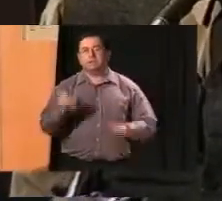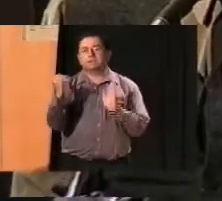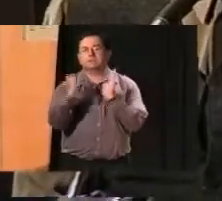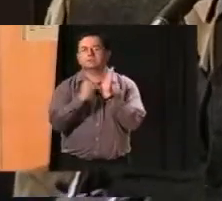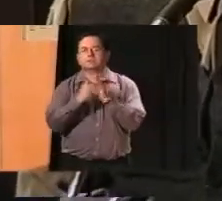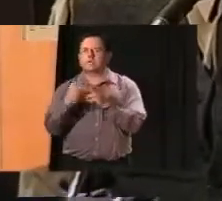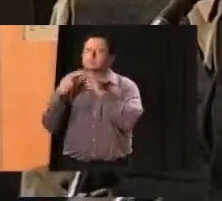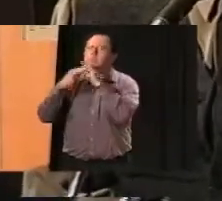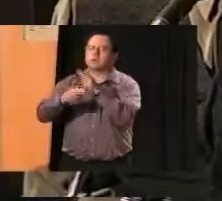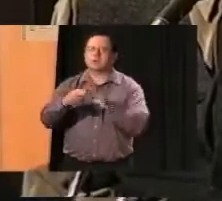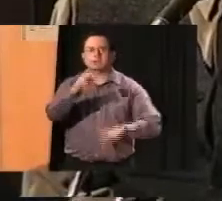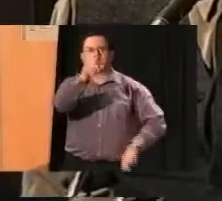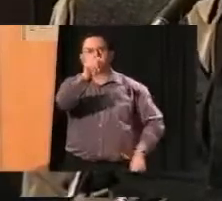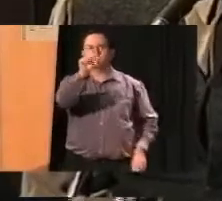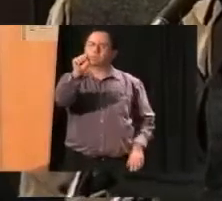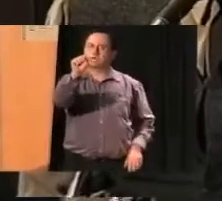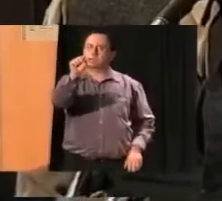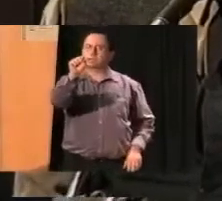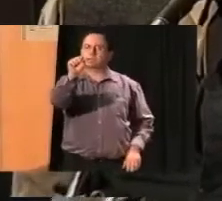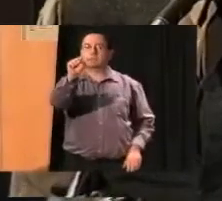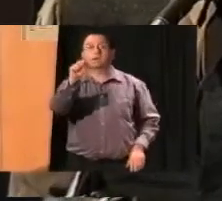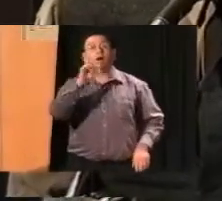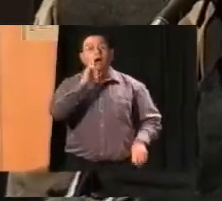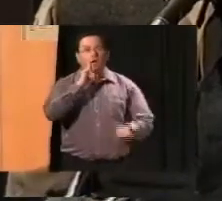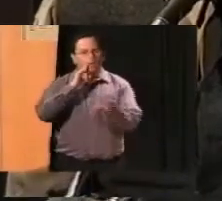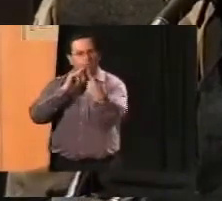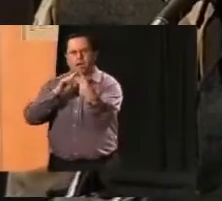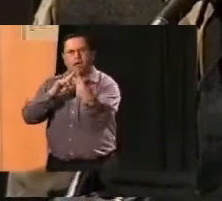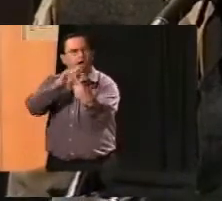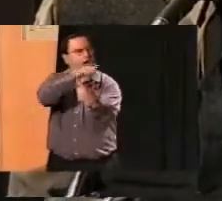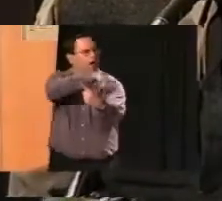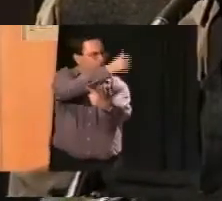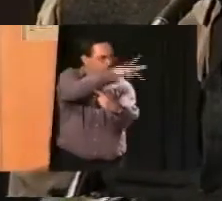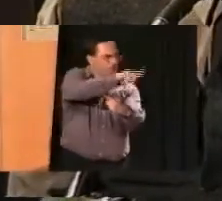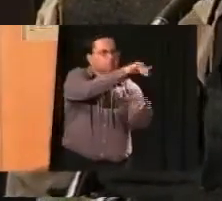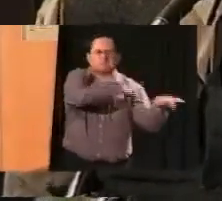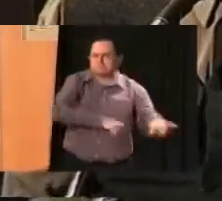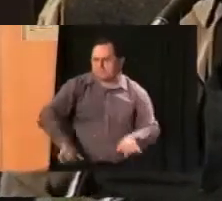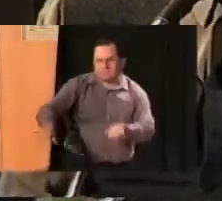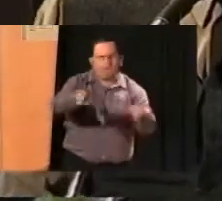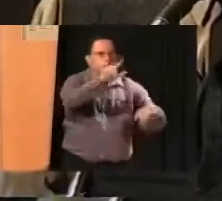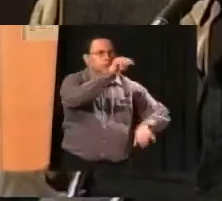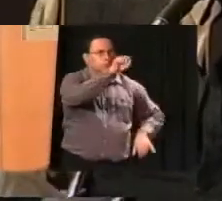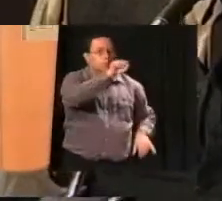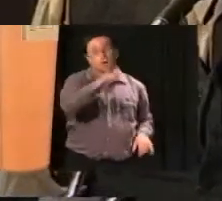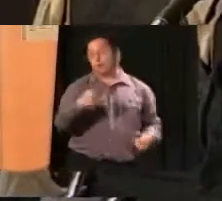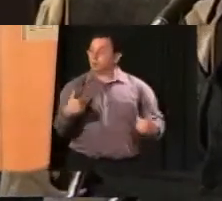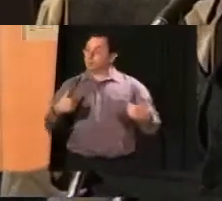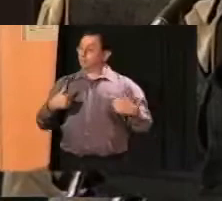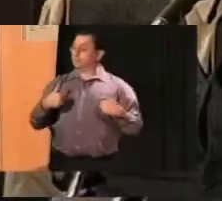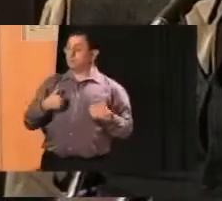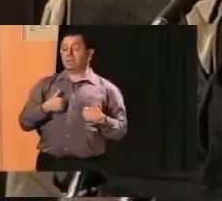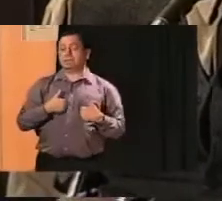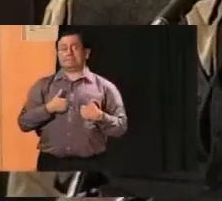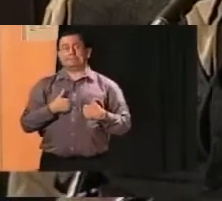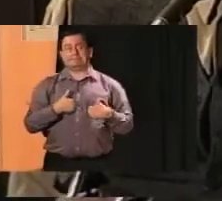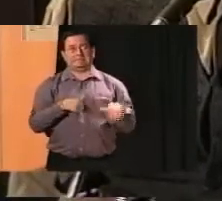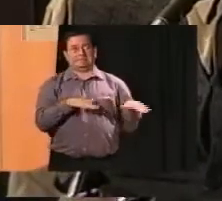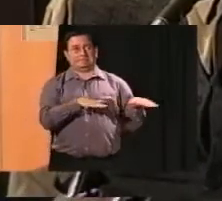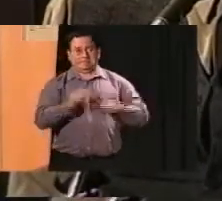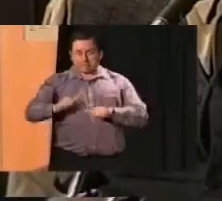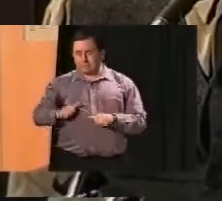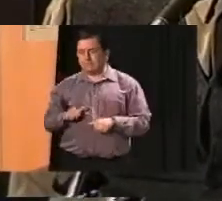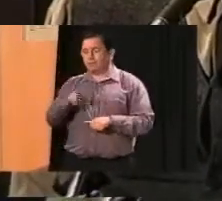it Tourette, said others had the same. And on the bus ride back